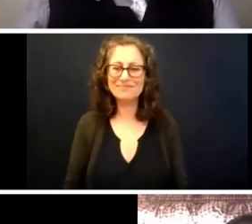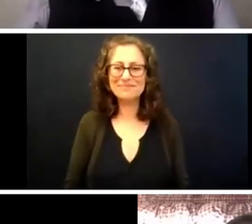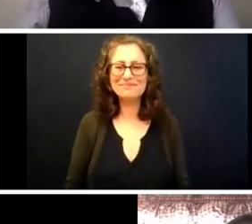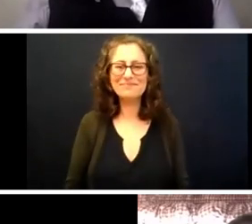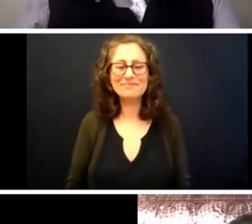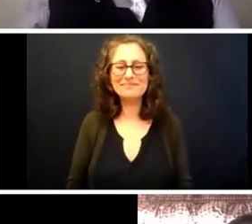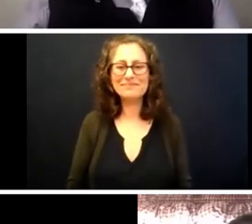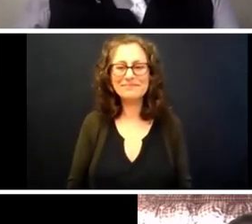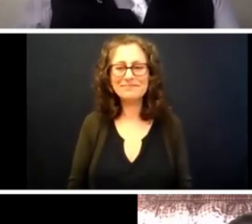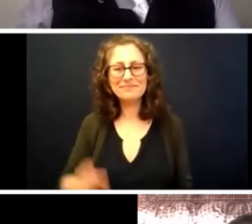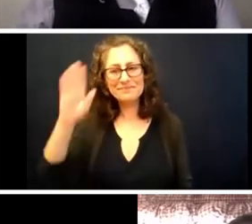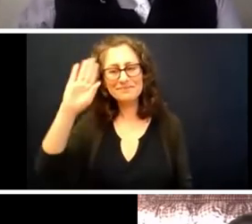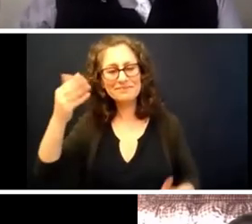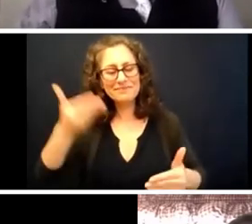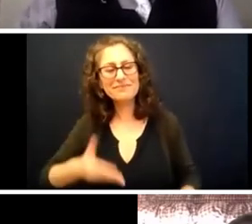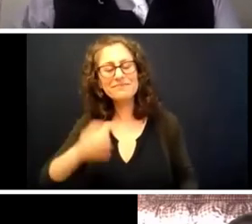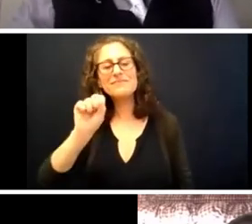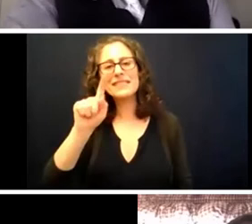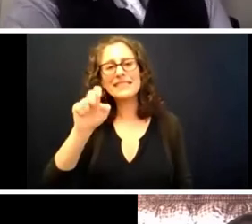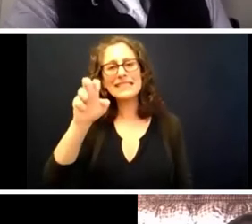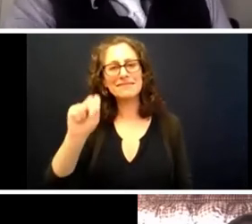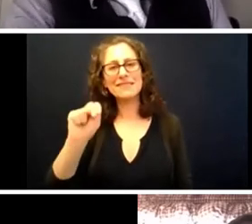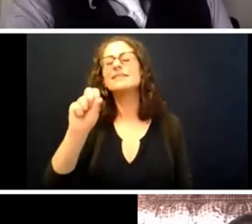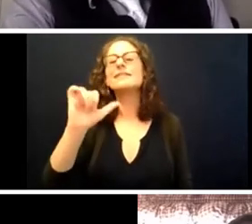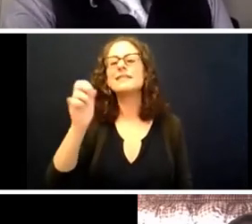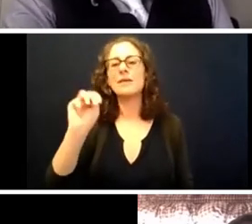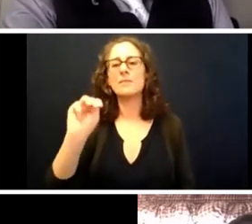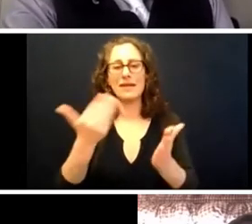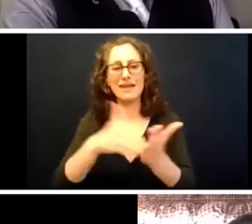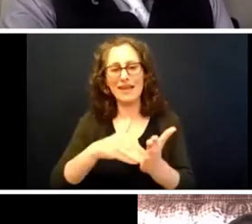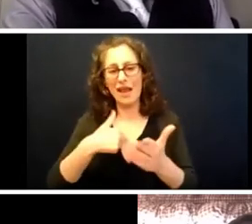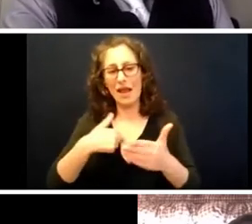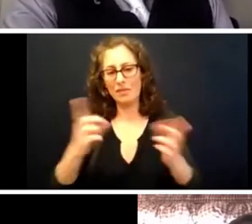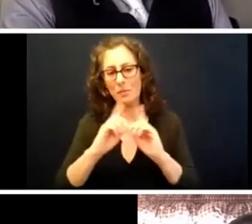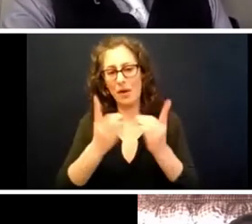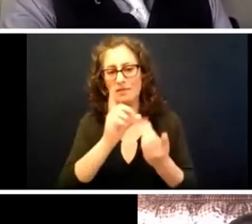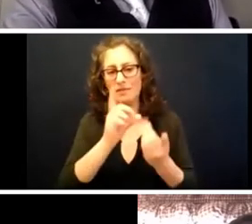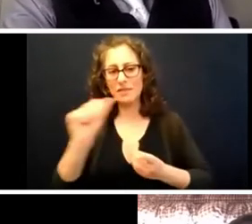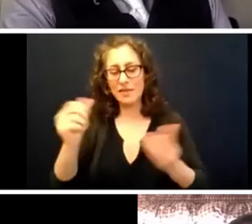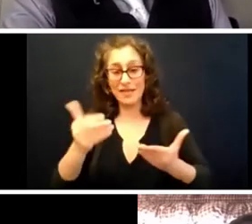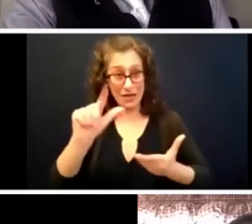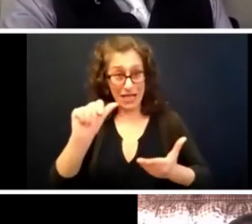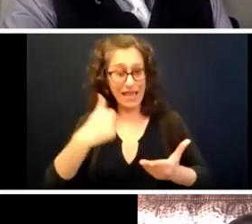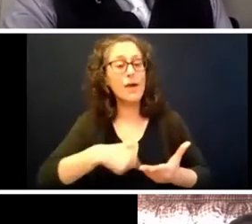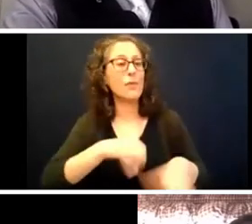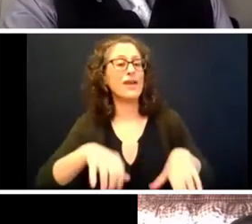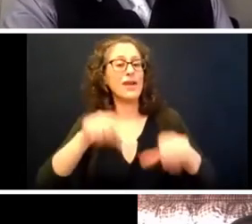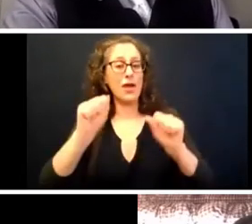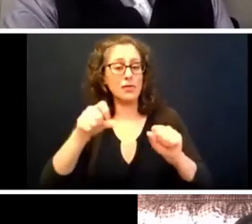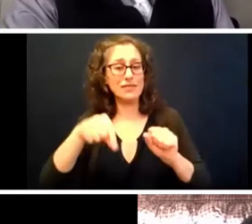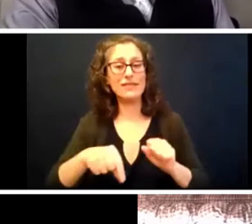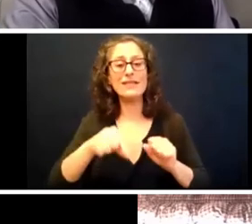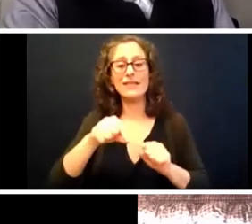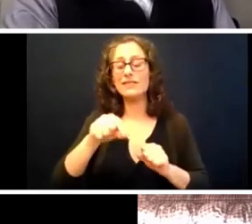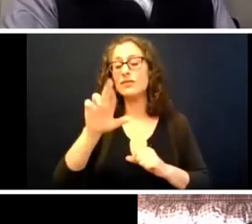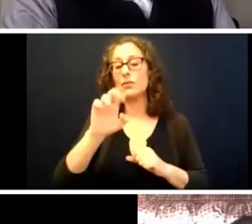Hey, Rachel, Stephen Simon again. I'm with the Department on Disability here in LA, and we host the ReelAbilities Film Festival in LA, and thrilled